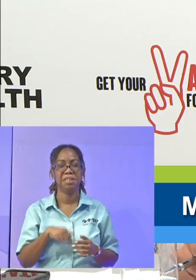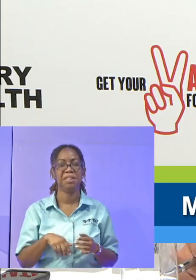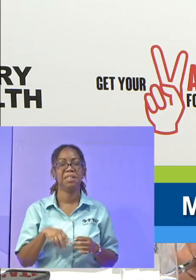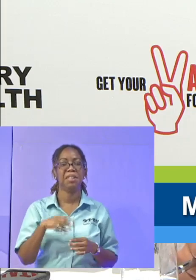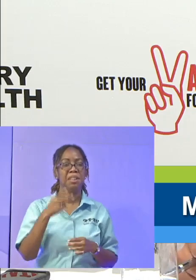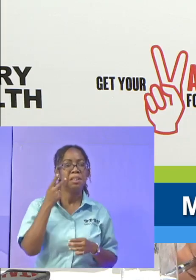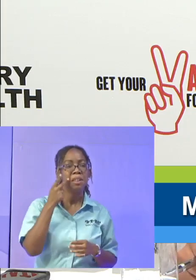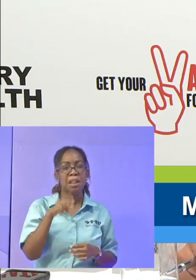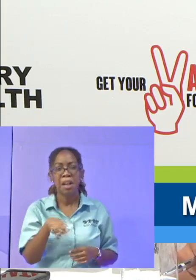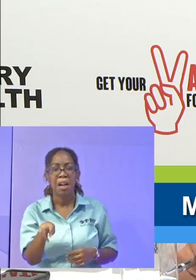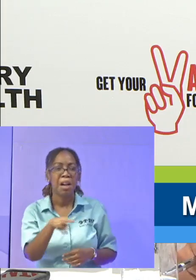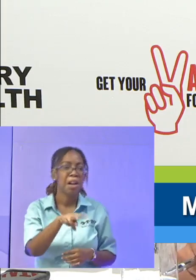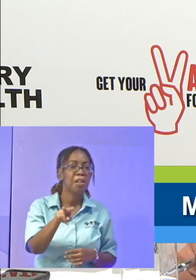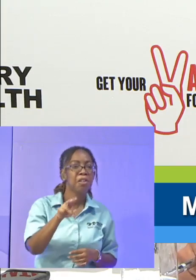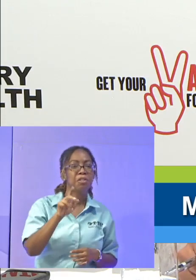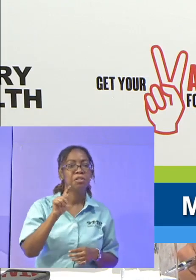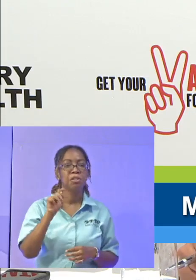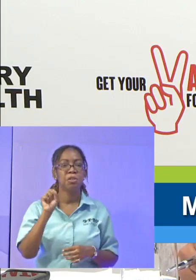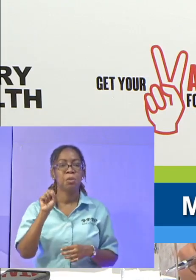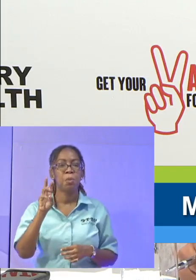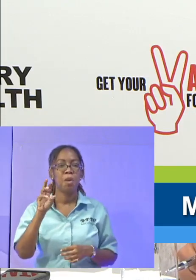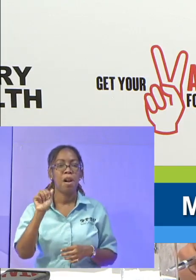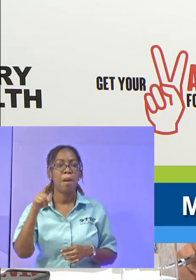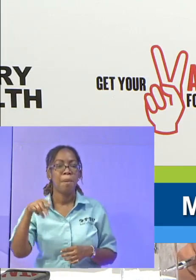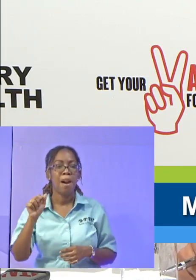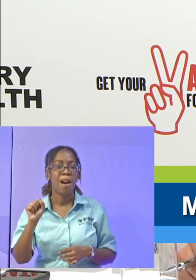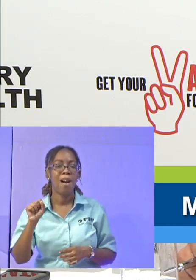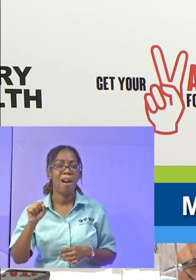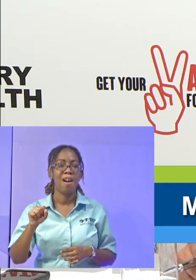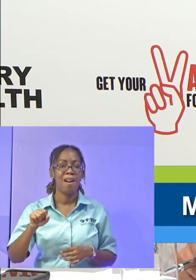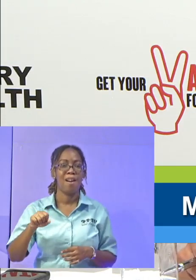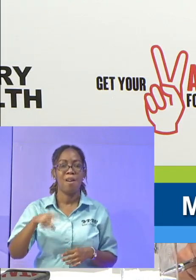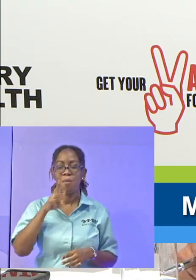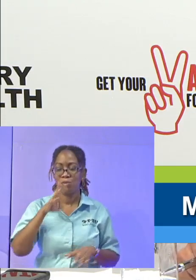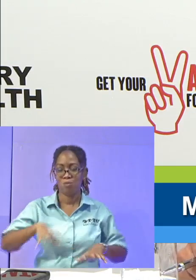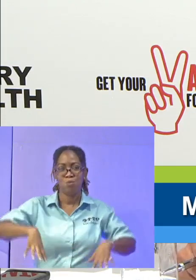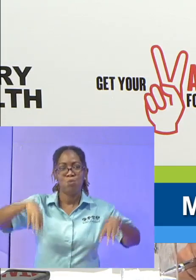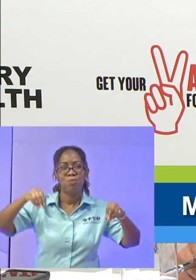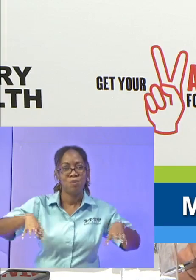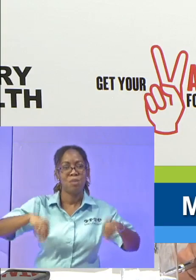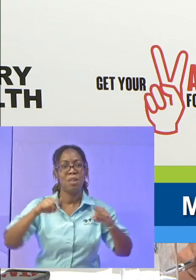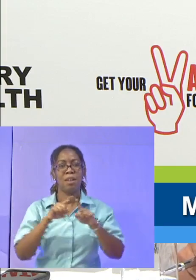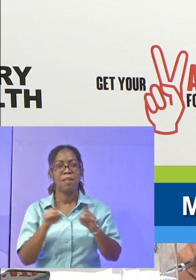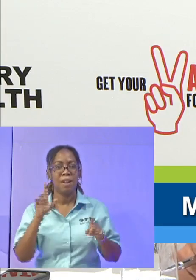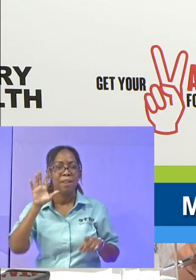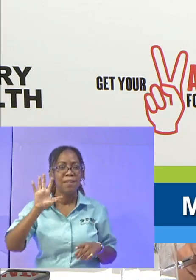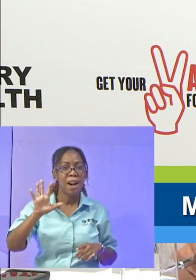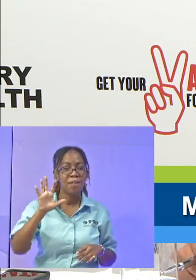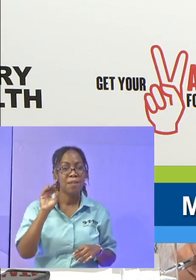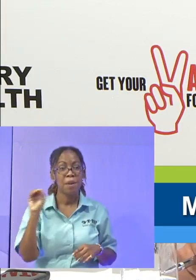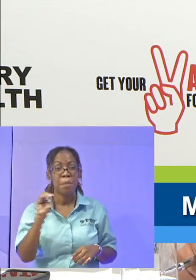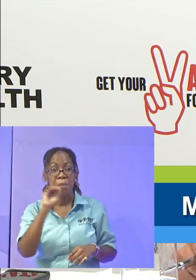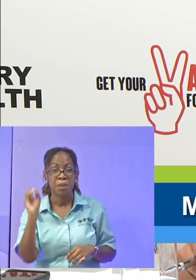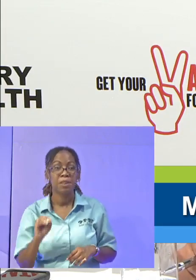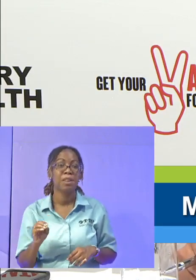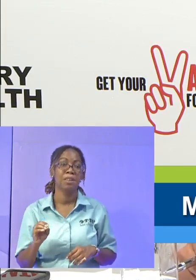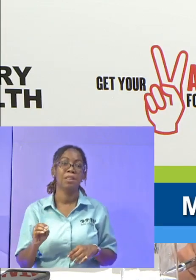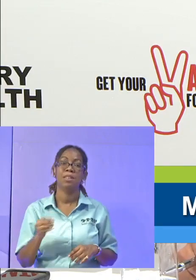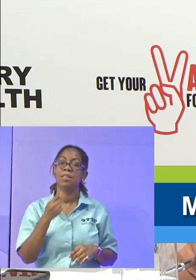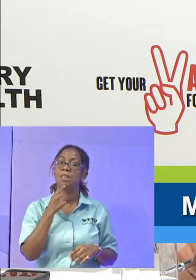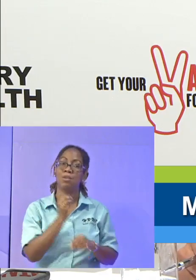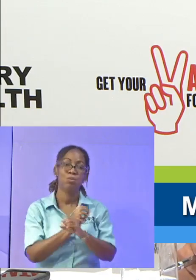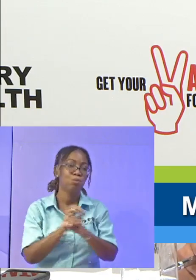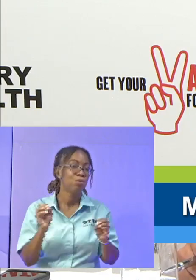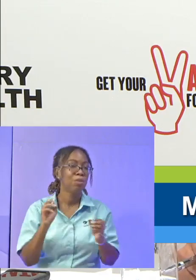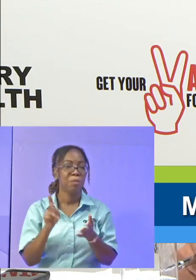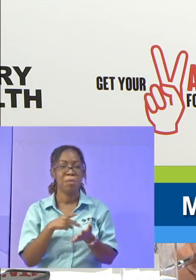activities, but with a 50% capacity. And we urge no partying, no alcohol, and